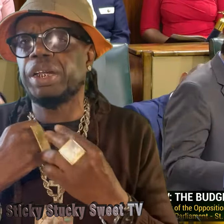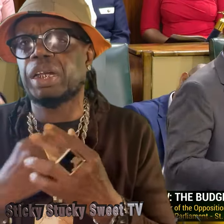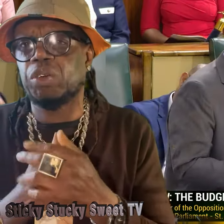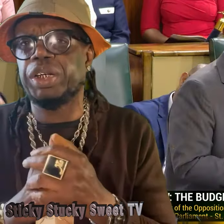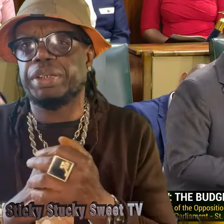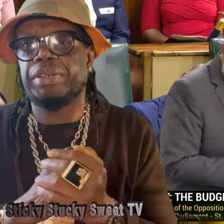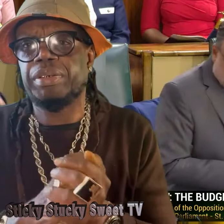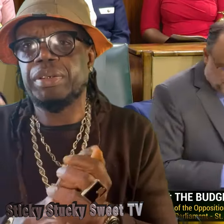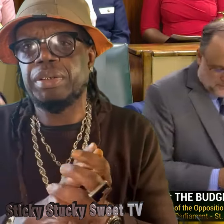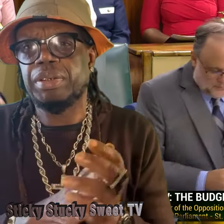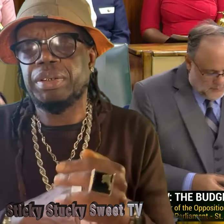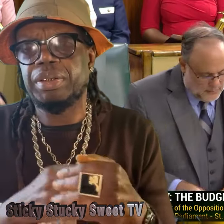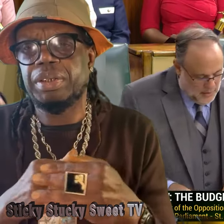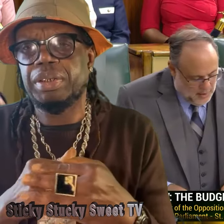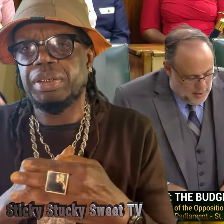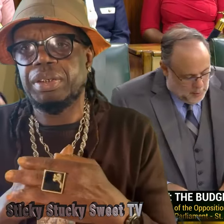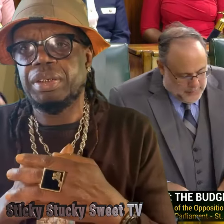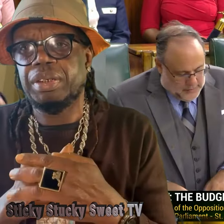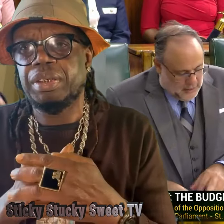Andrew Holness do it.